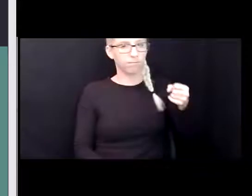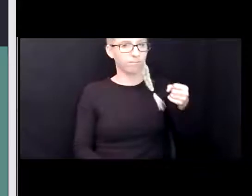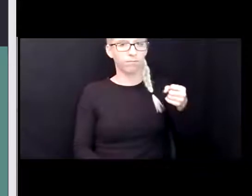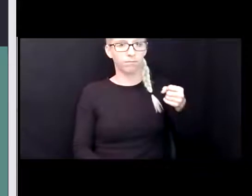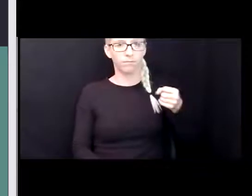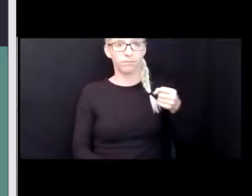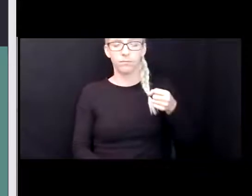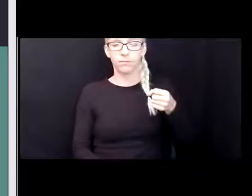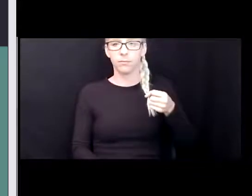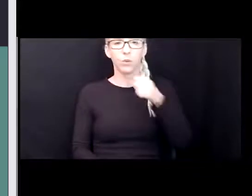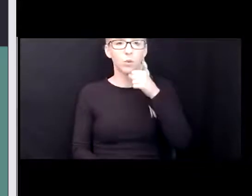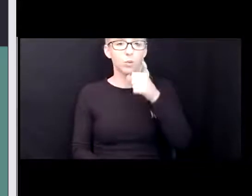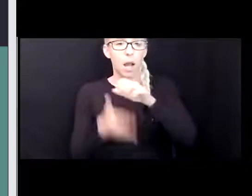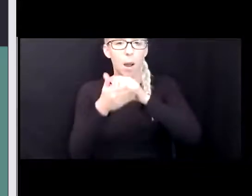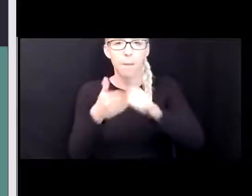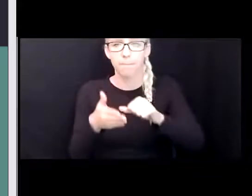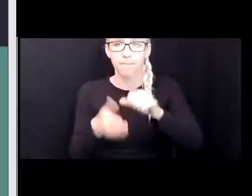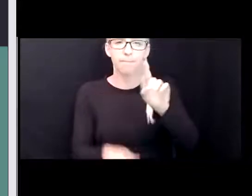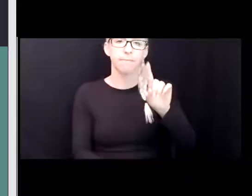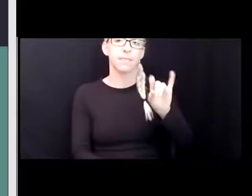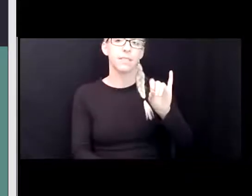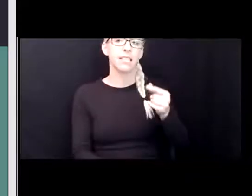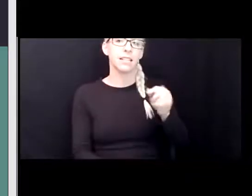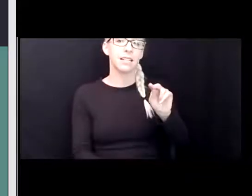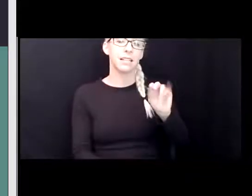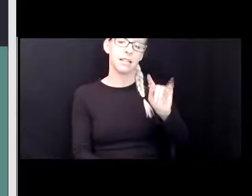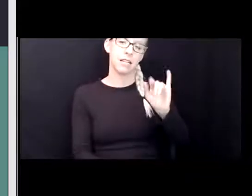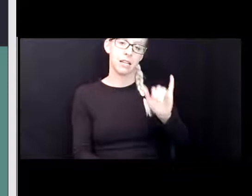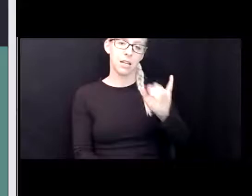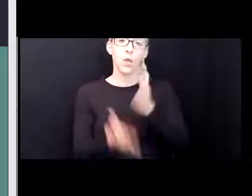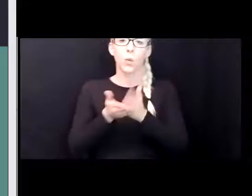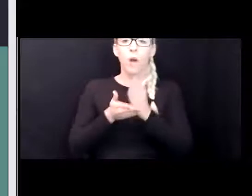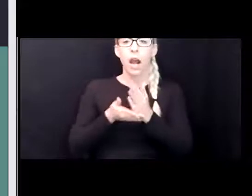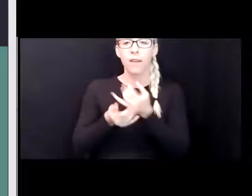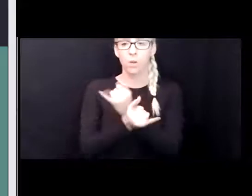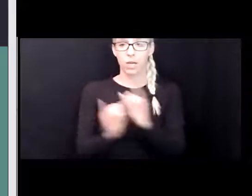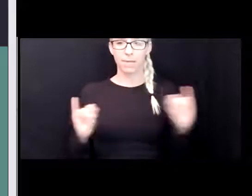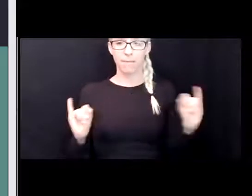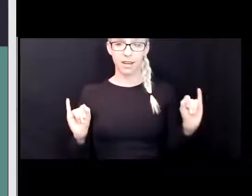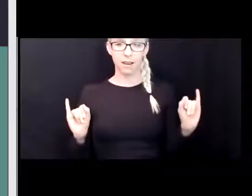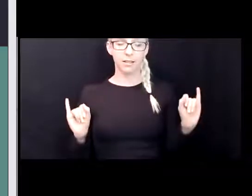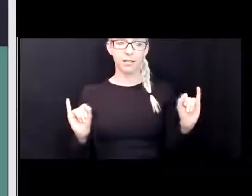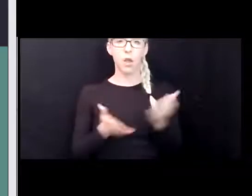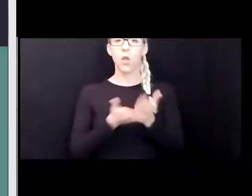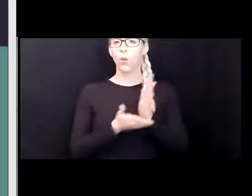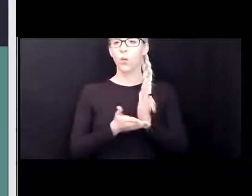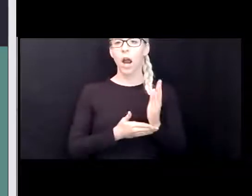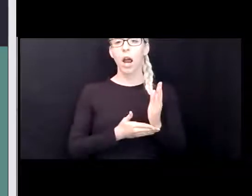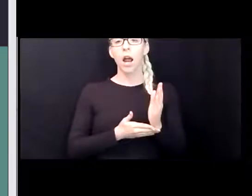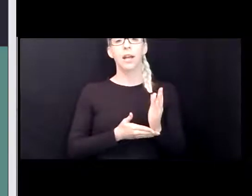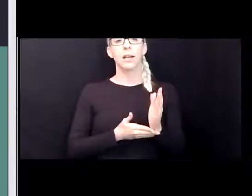not take away what I like to consider dignity rights, things like, the right to be independent, the right to be restored